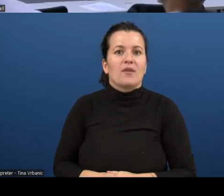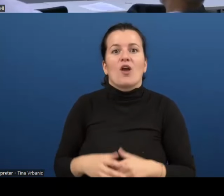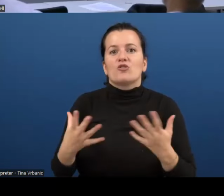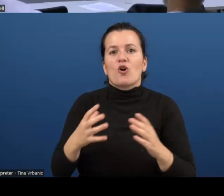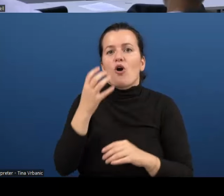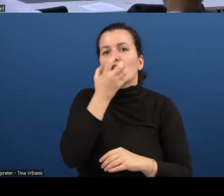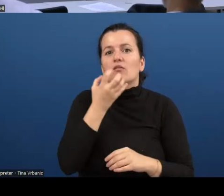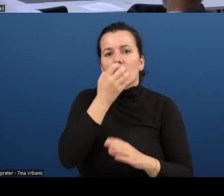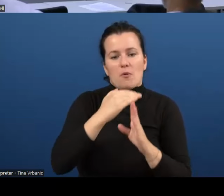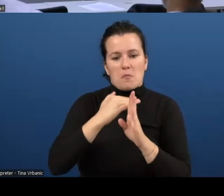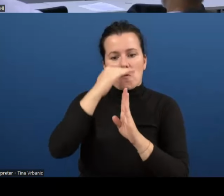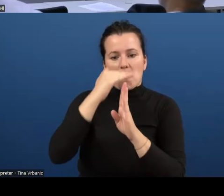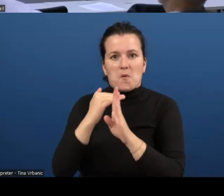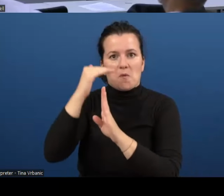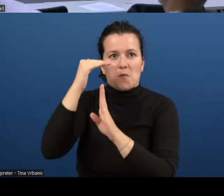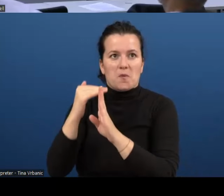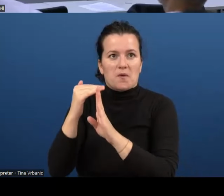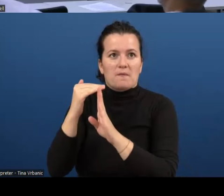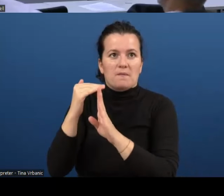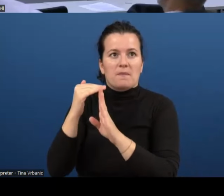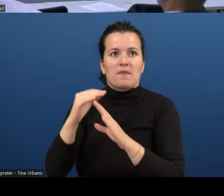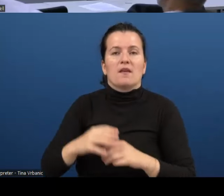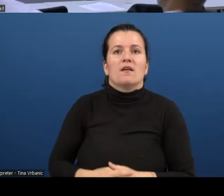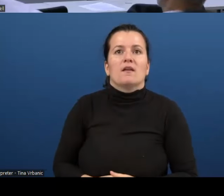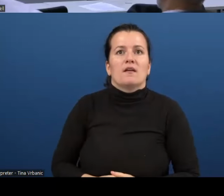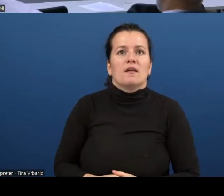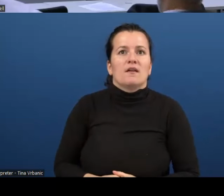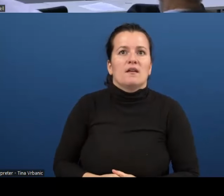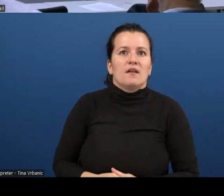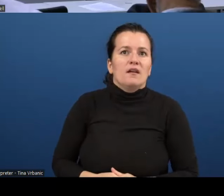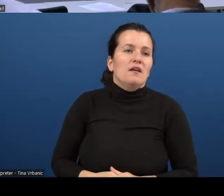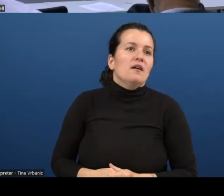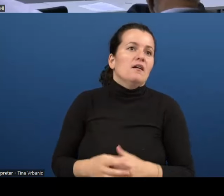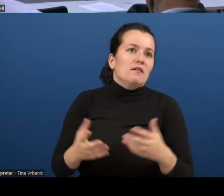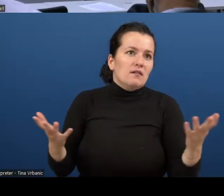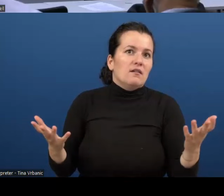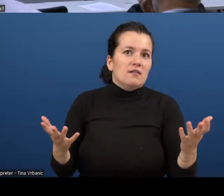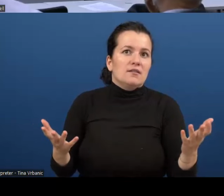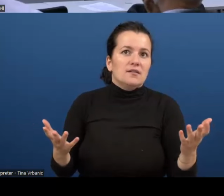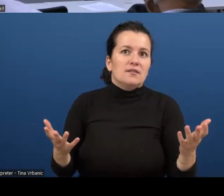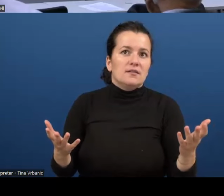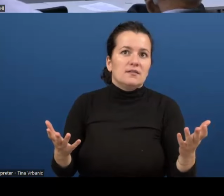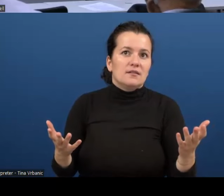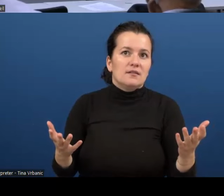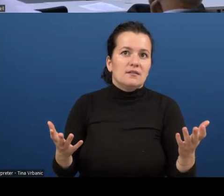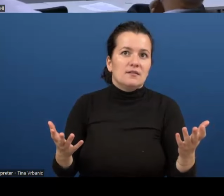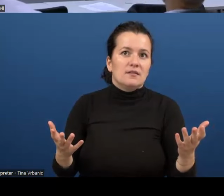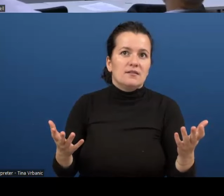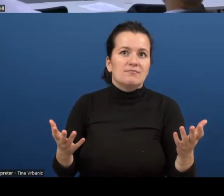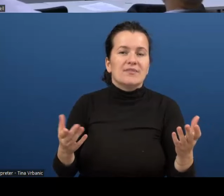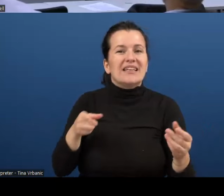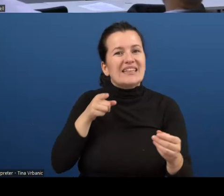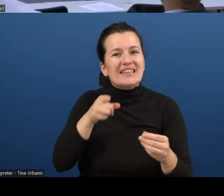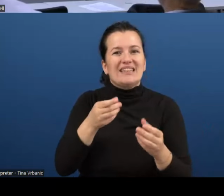perception, well, I did not say anything about this, but it's important to know the resolution is poor and